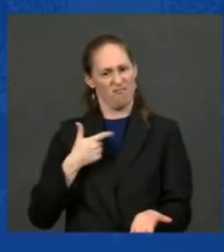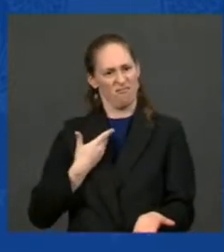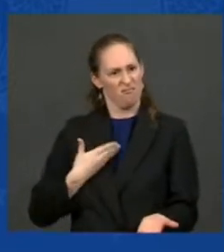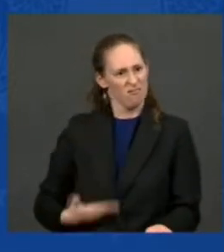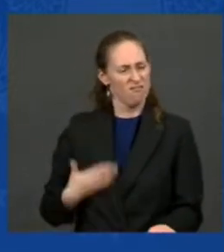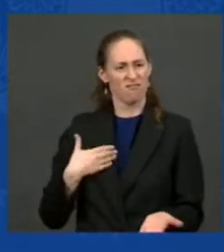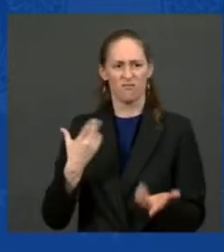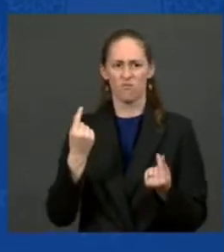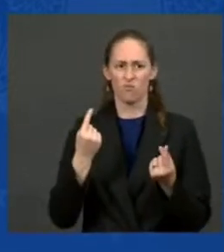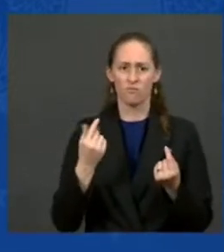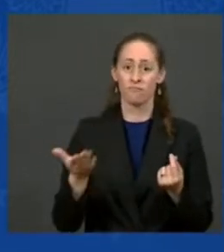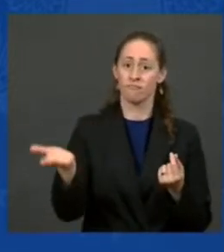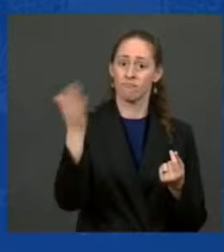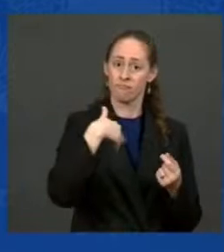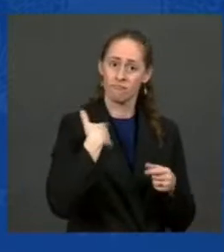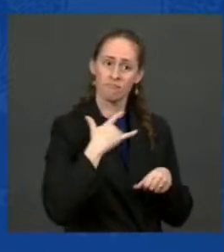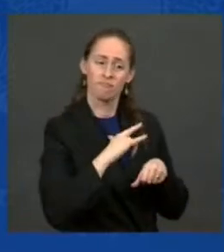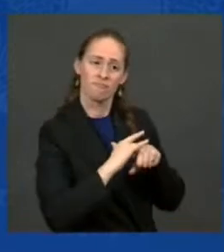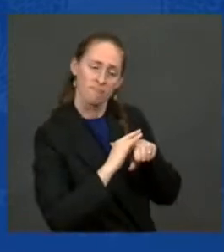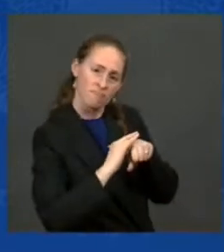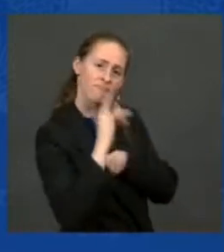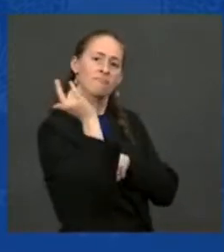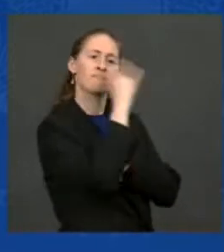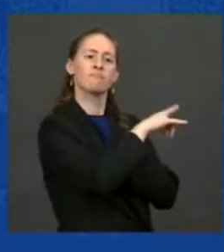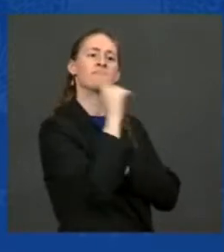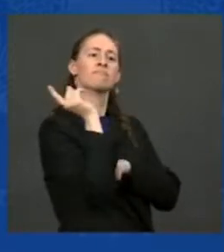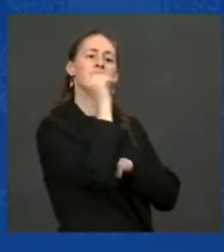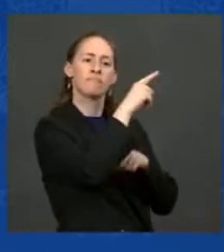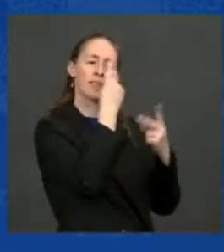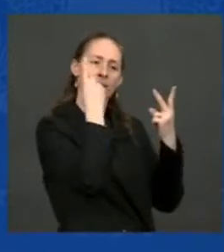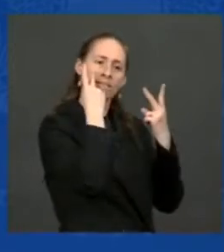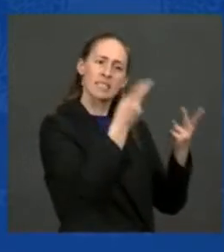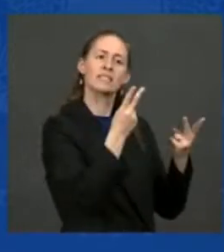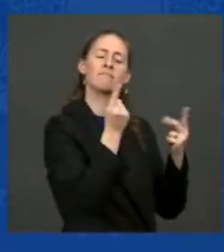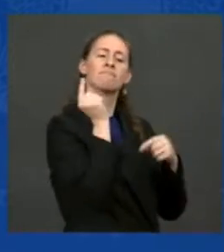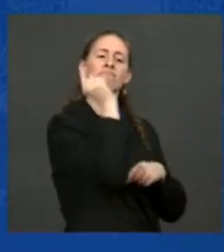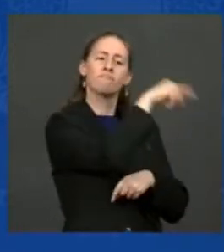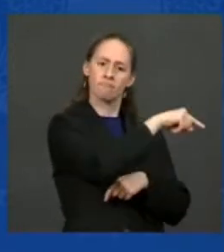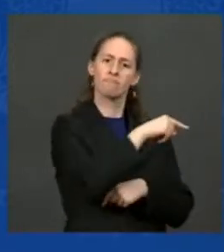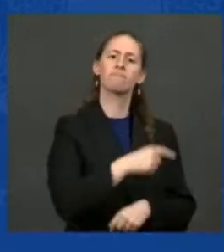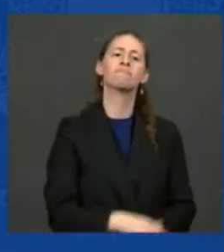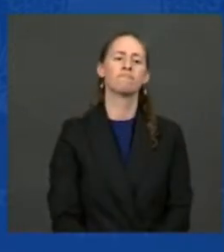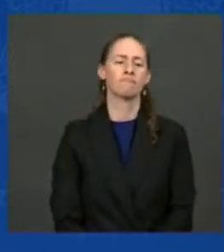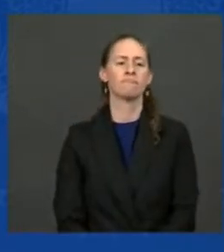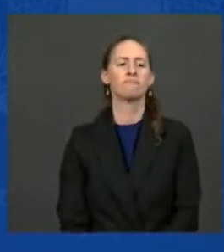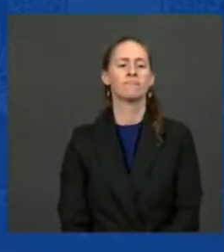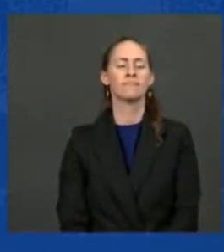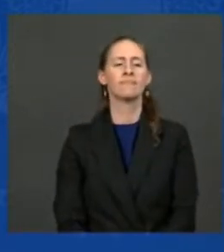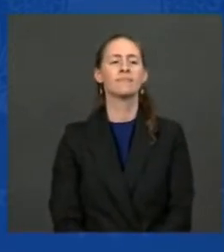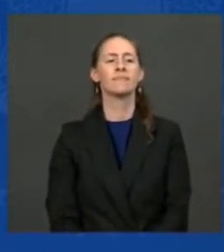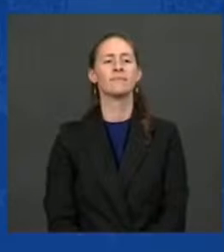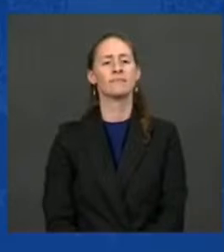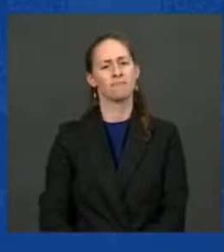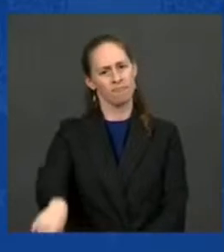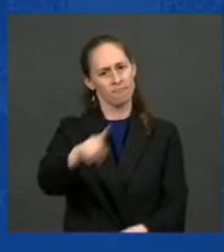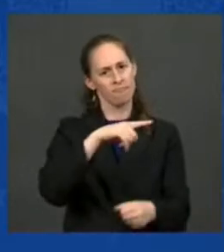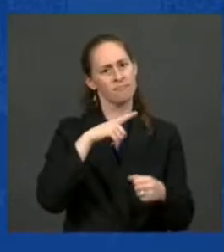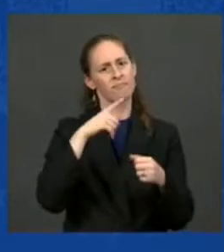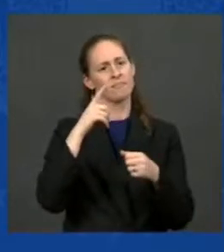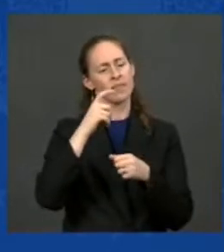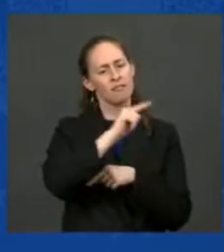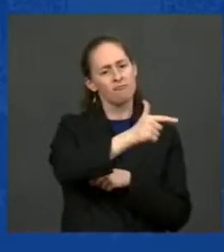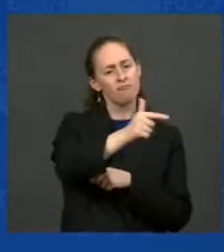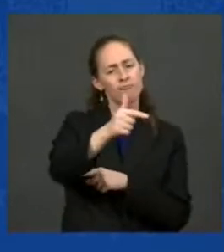aircraft and fly to Dachau, one at a time, at age 15.